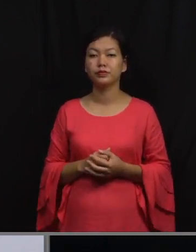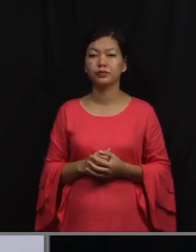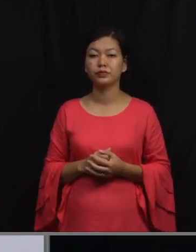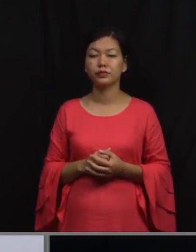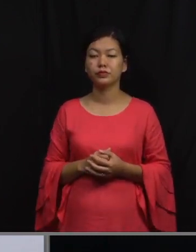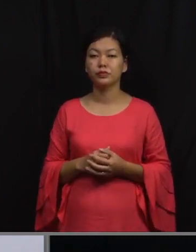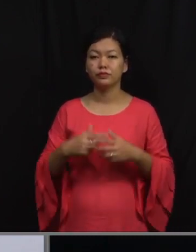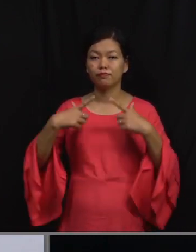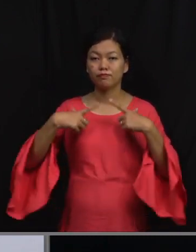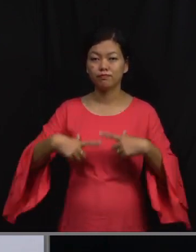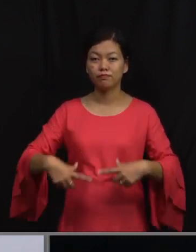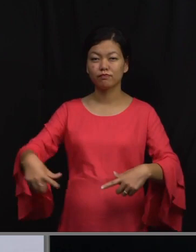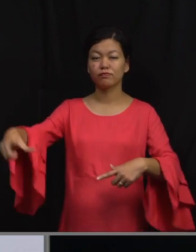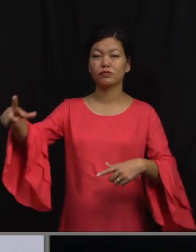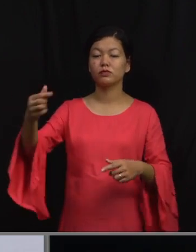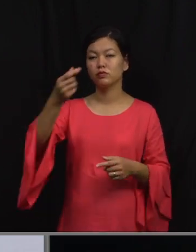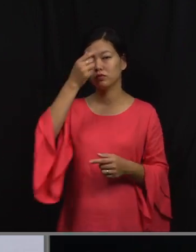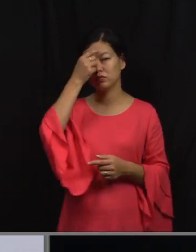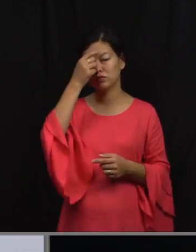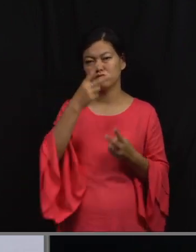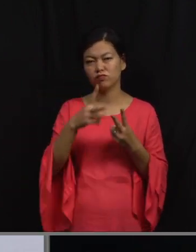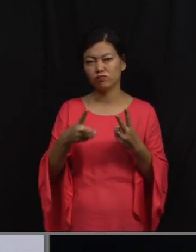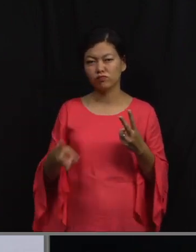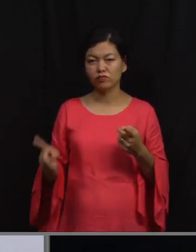life, means daily life problems.